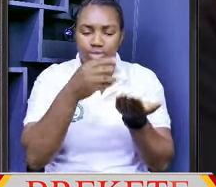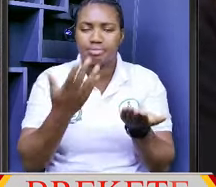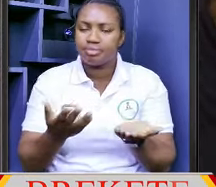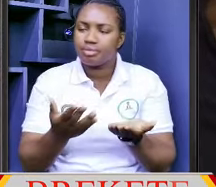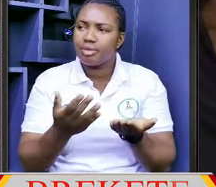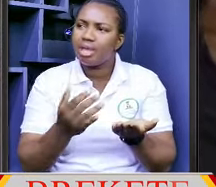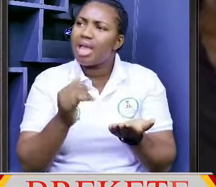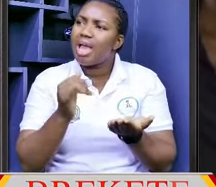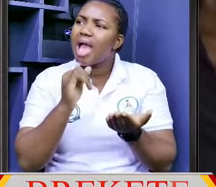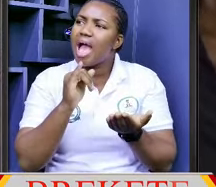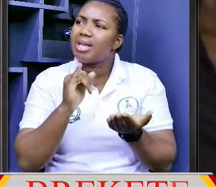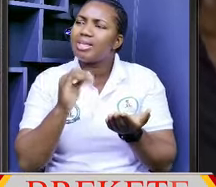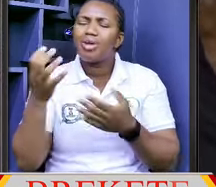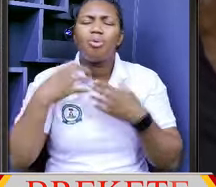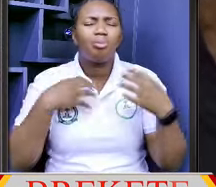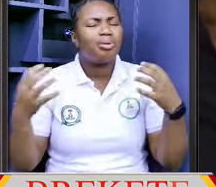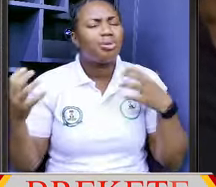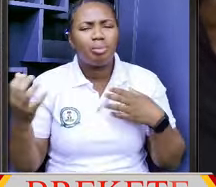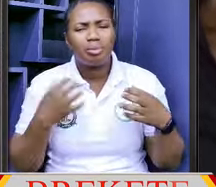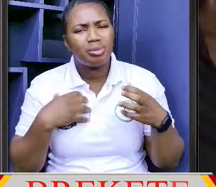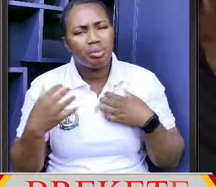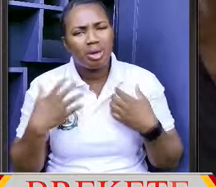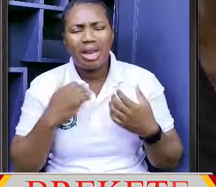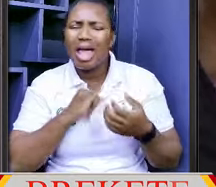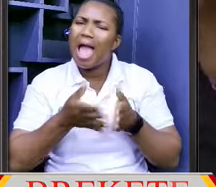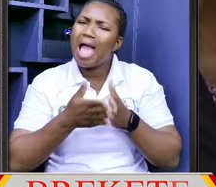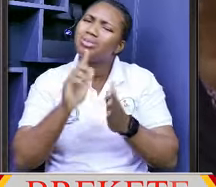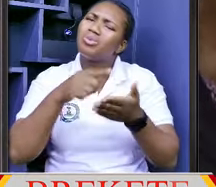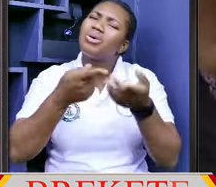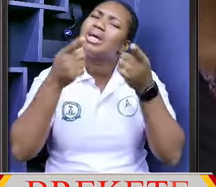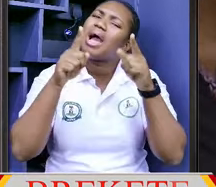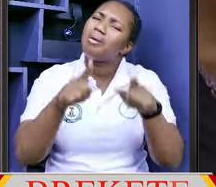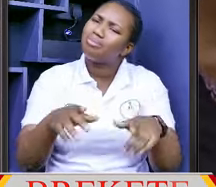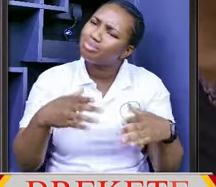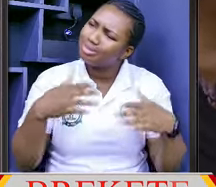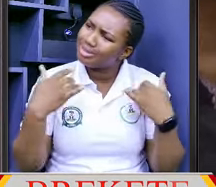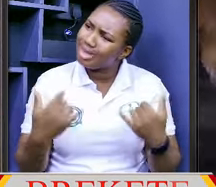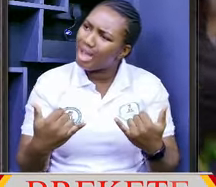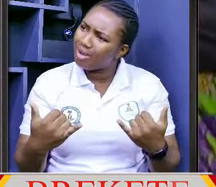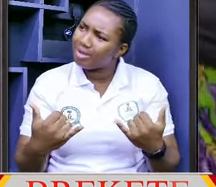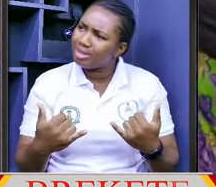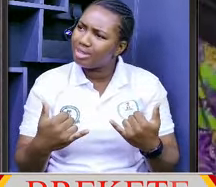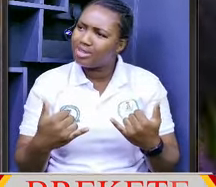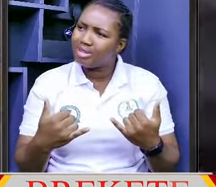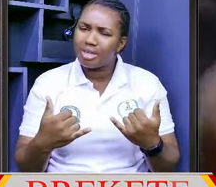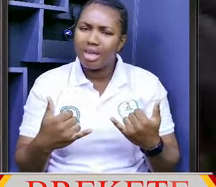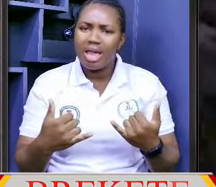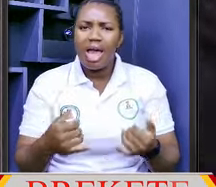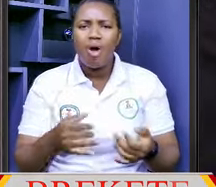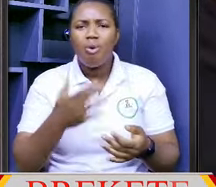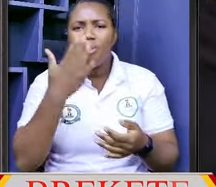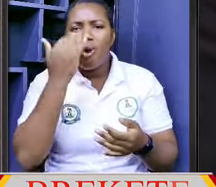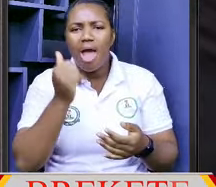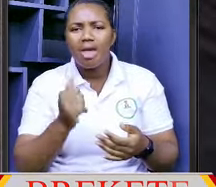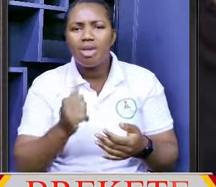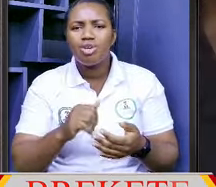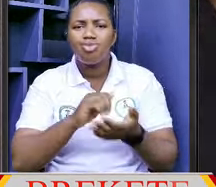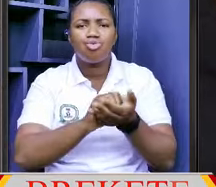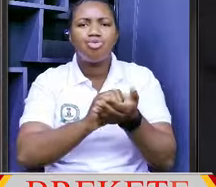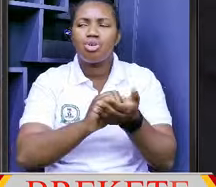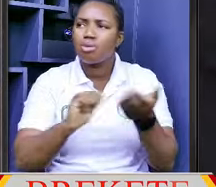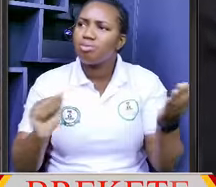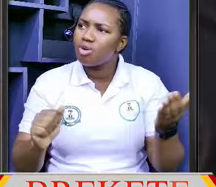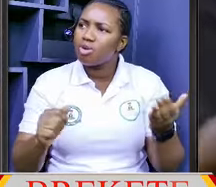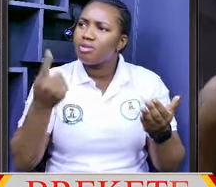shop now, different people. What thing happen where you go the drug, carry machine of the woman, he slap me. Wah! Oh my